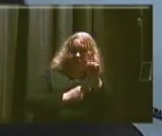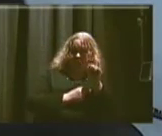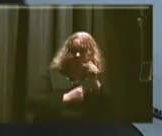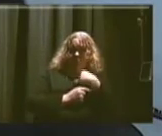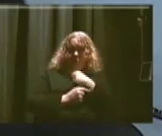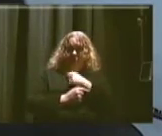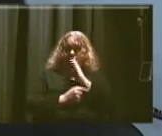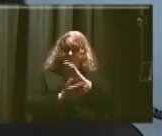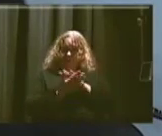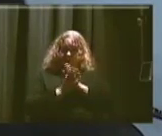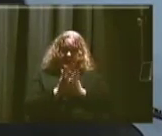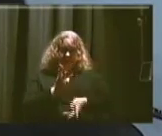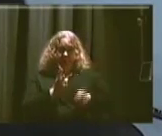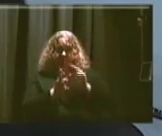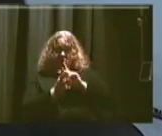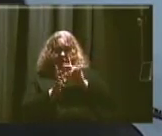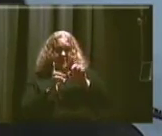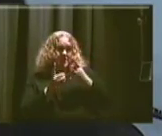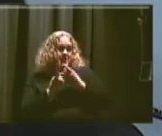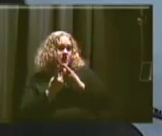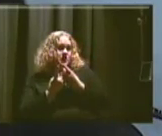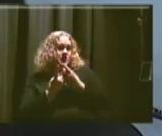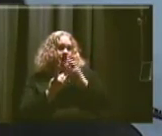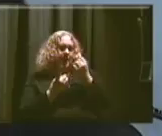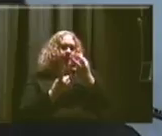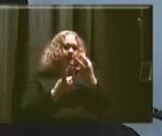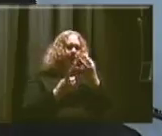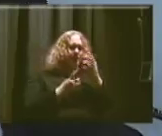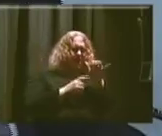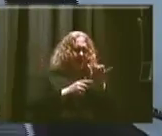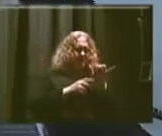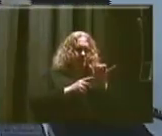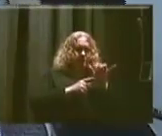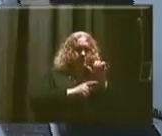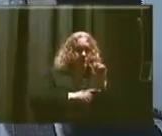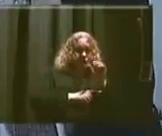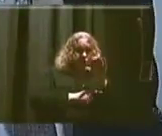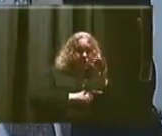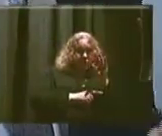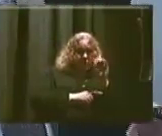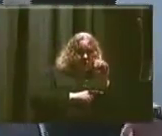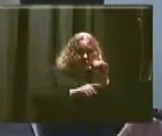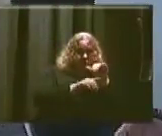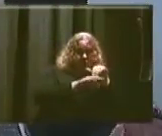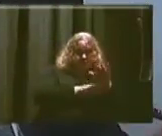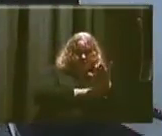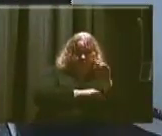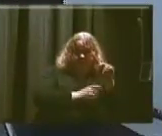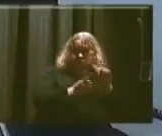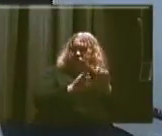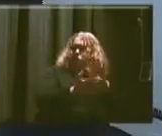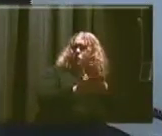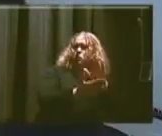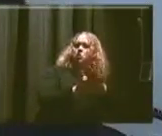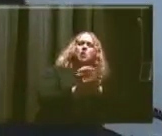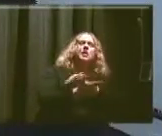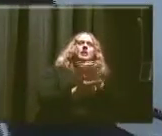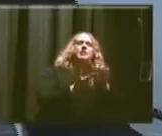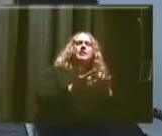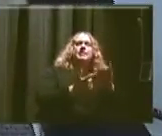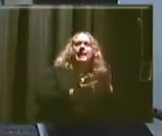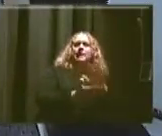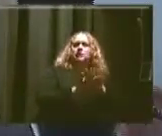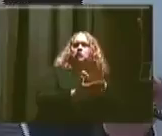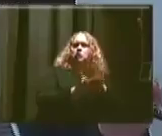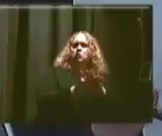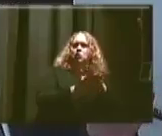the school can be found as a focus school or priority school. Is there a way that type of accountability comes down to